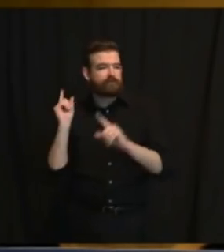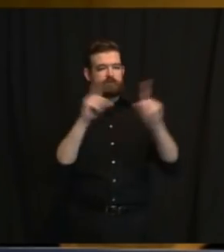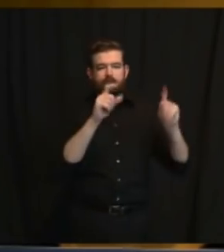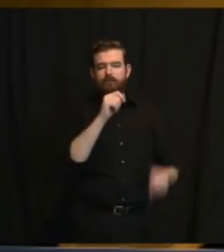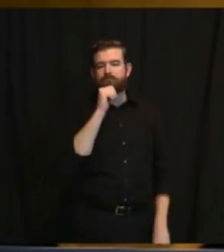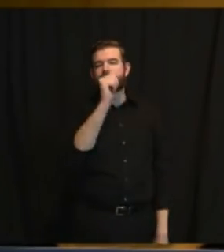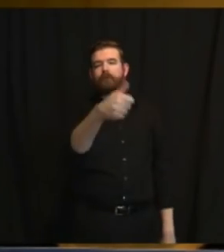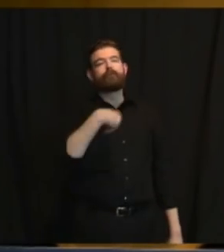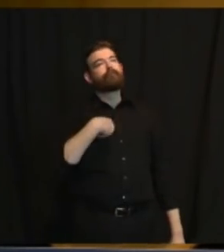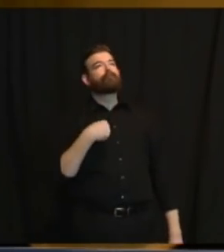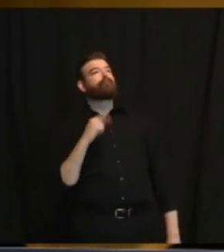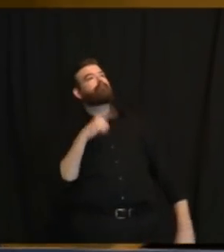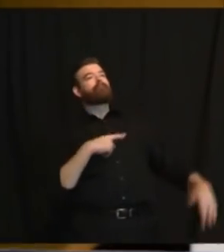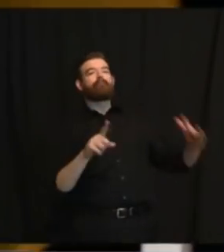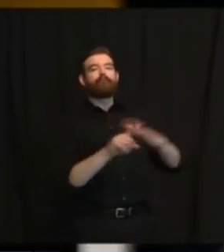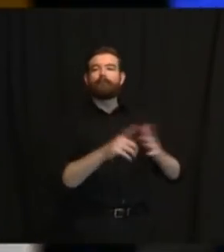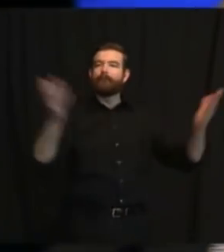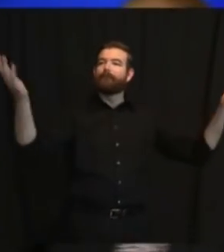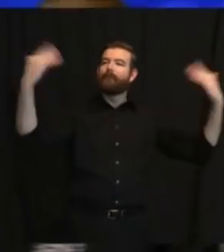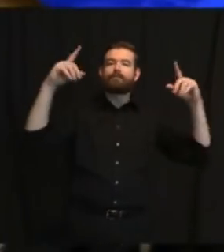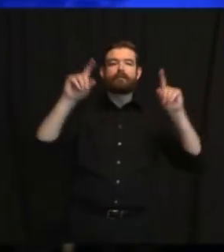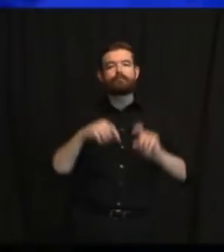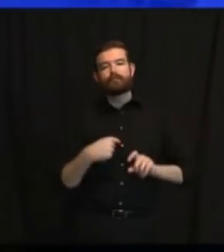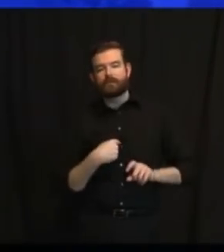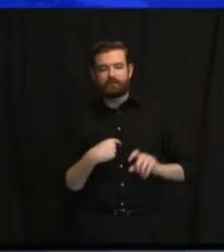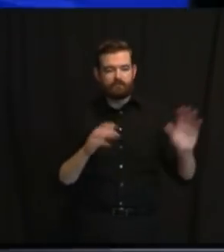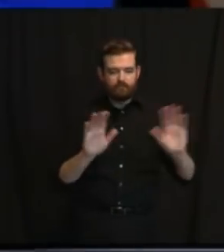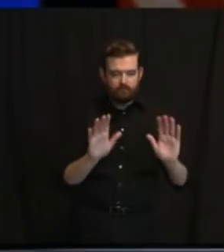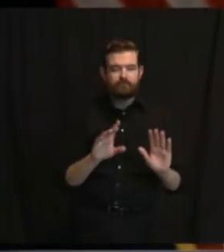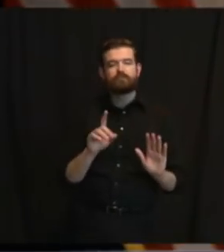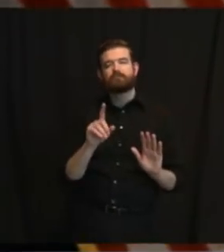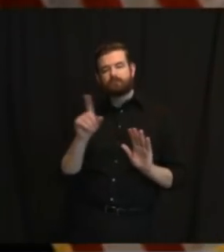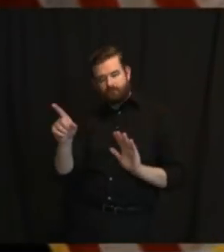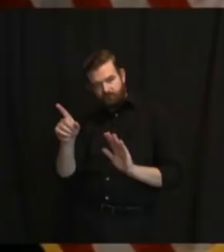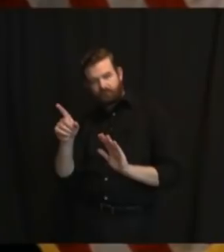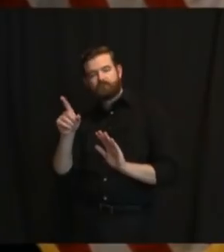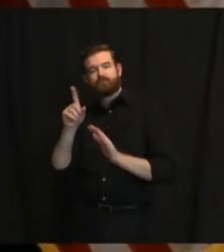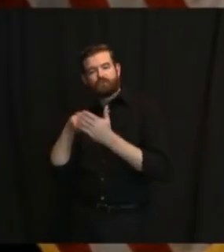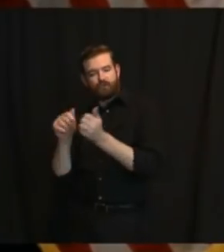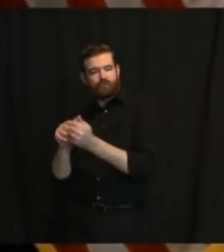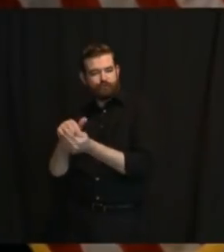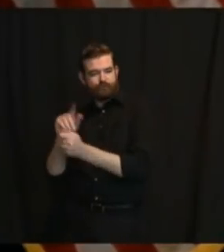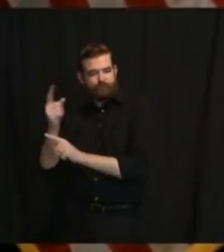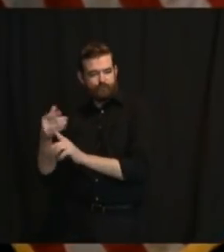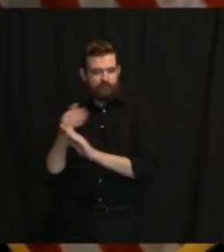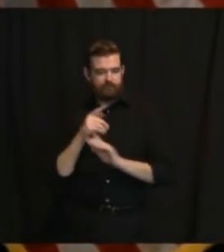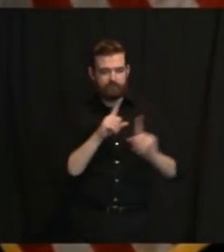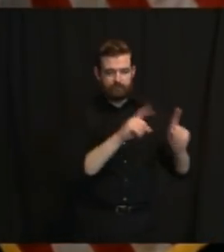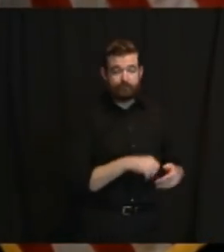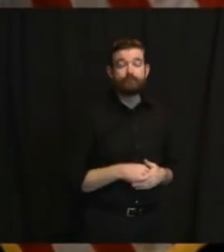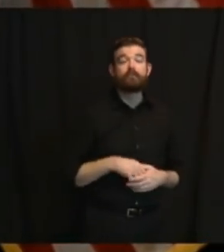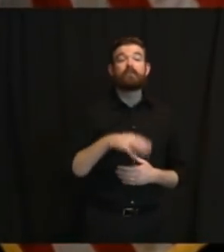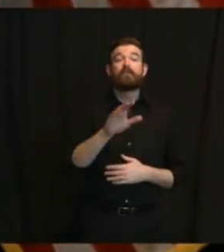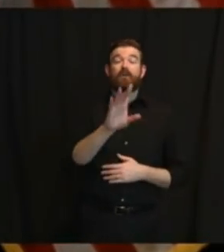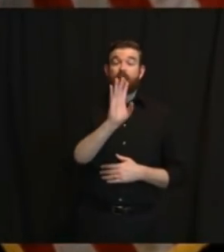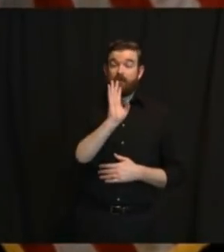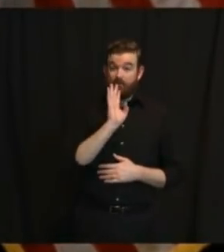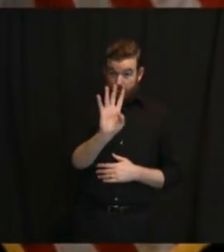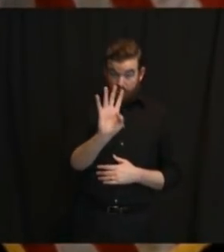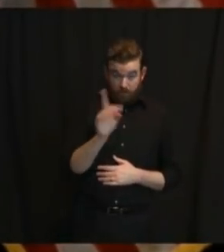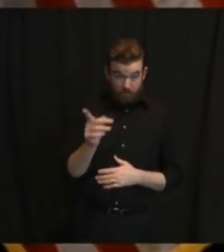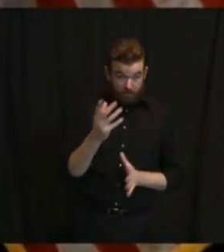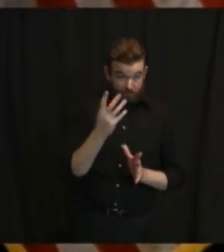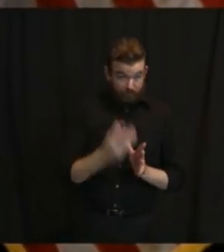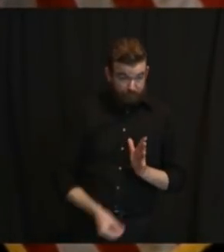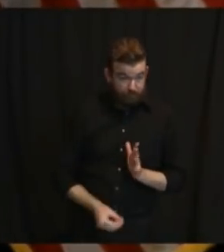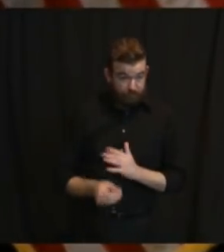testing. On the 4-year-old, other than, Judy, what you said, which was the blessed 4-year-old had an underlying medical